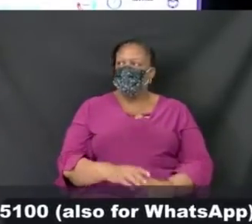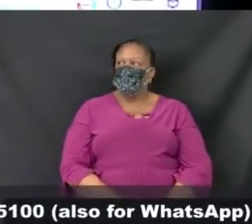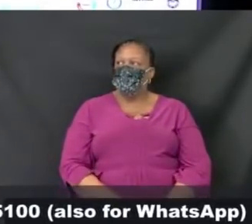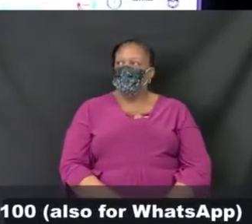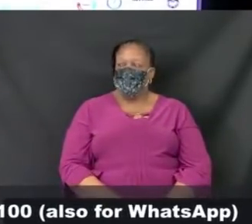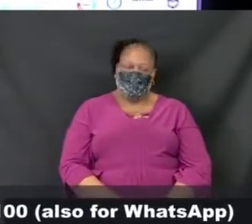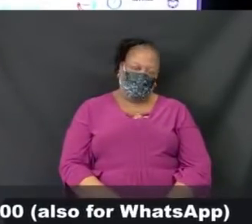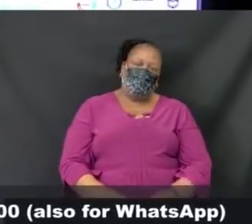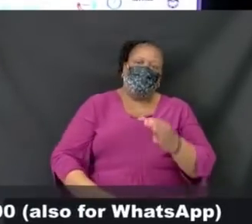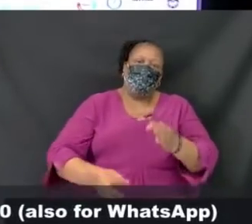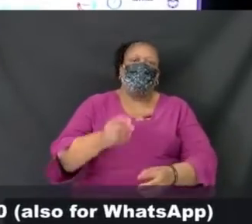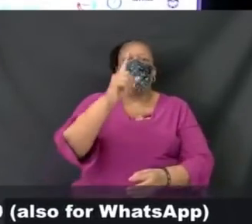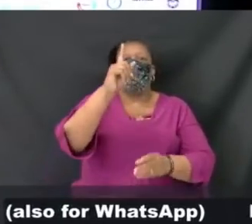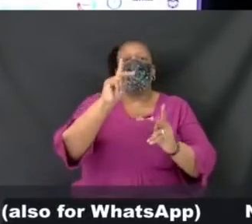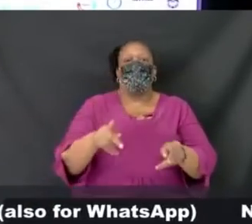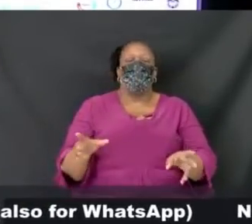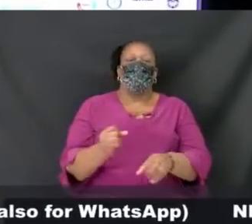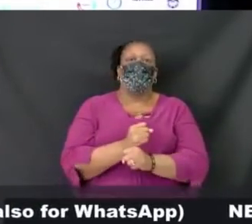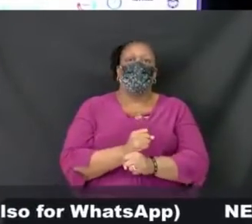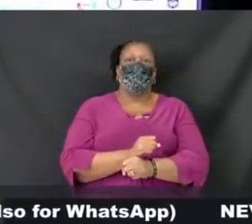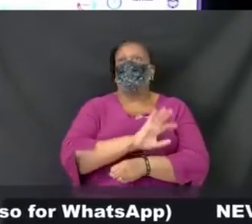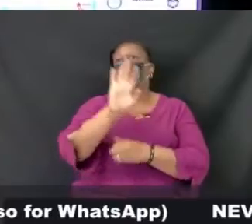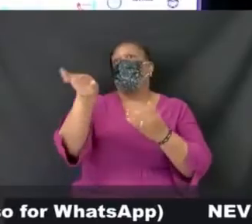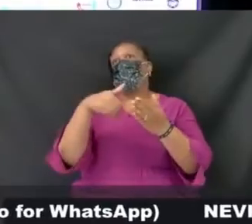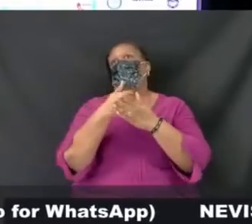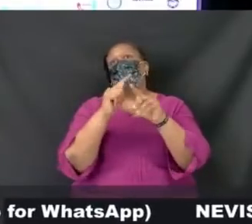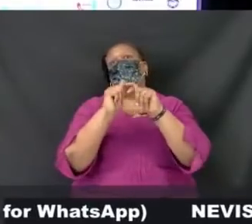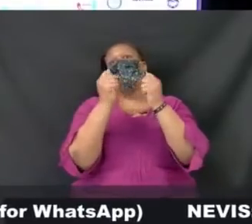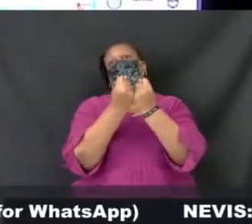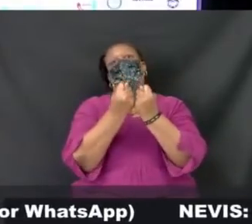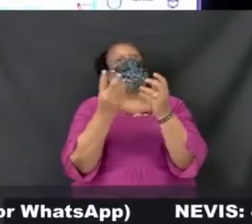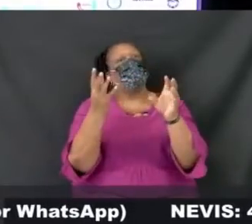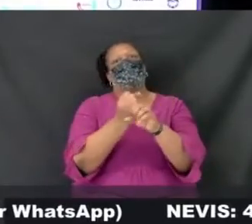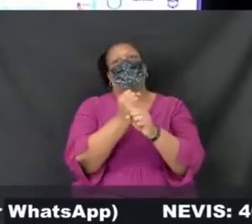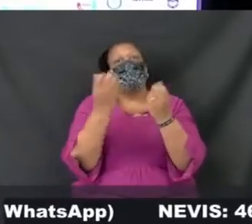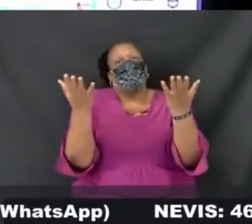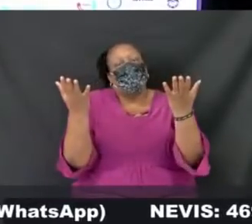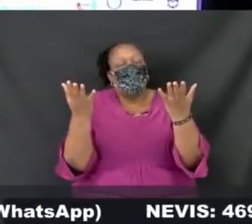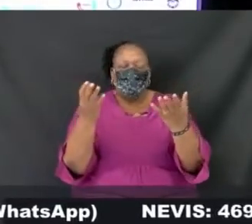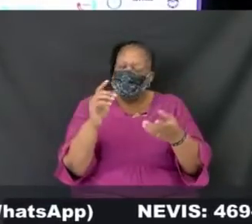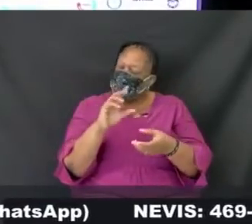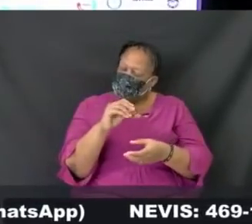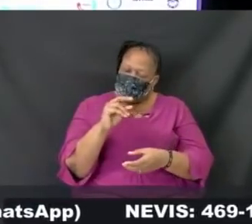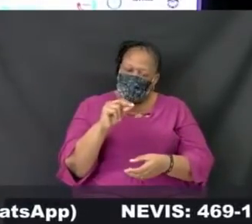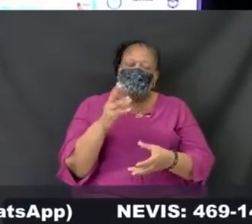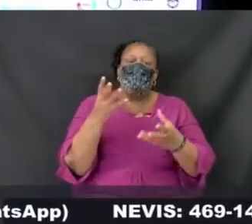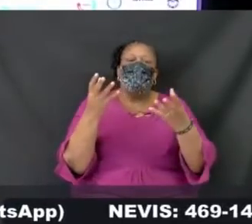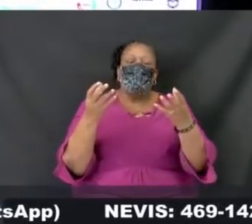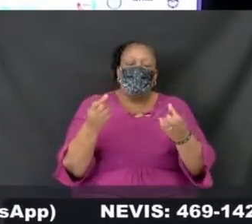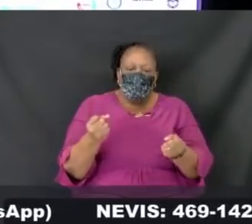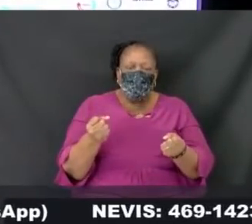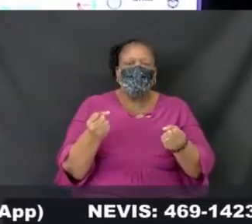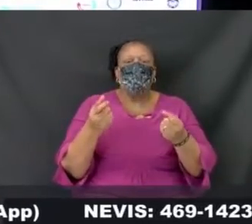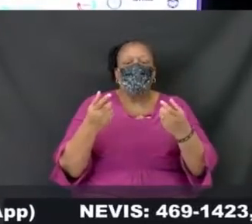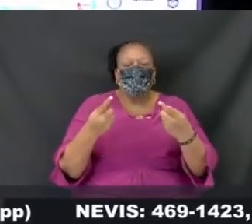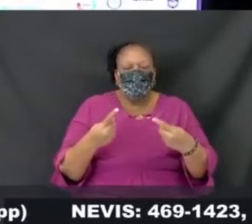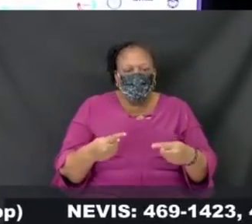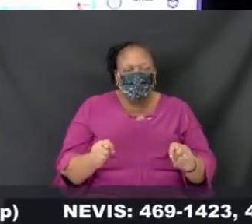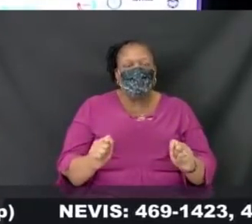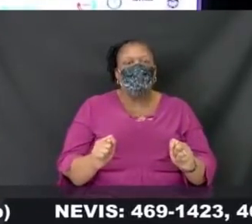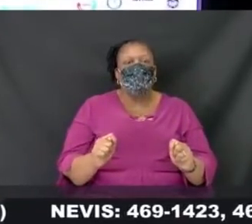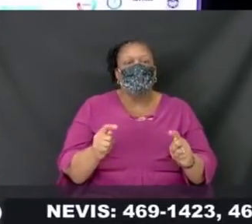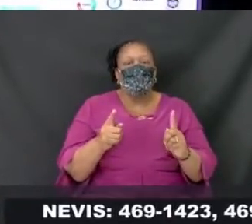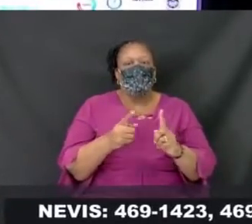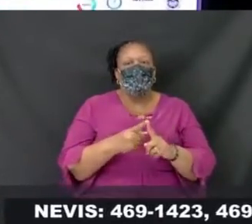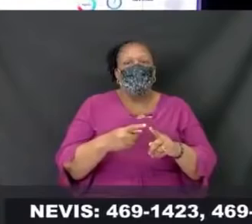with the virus, then that means that the entire team does not have to go down. So that is why we are trying our best to build resilience among the